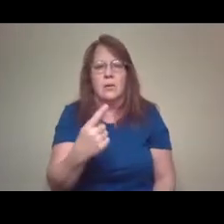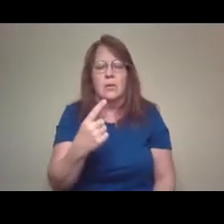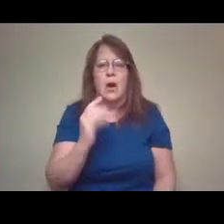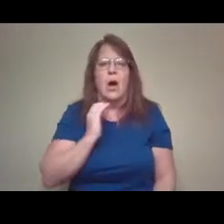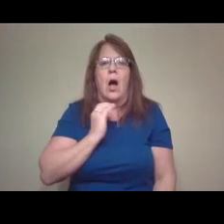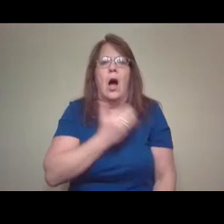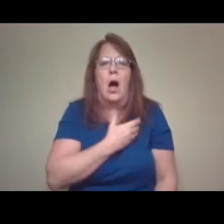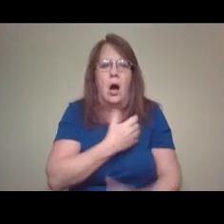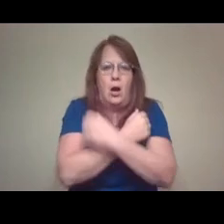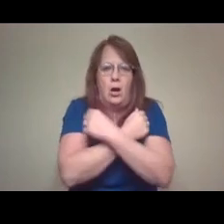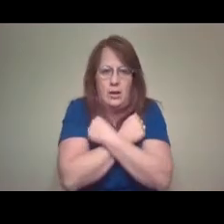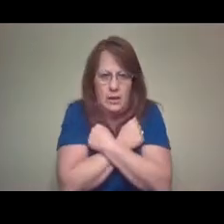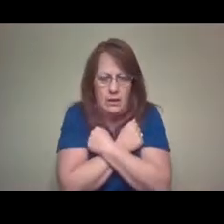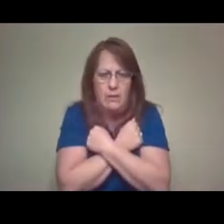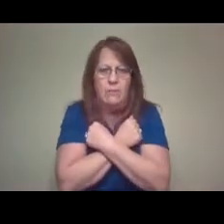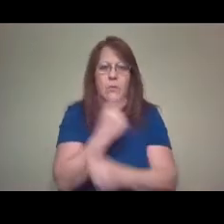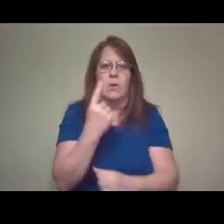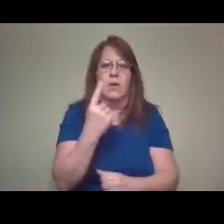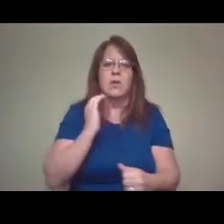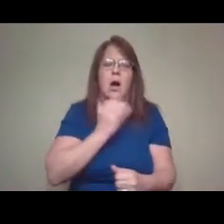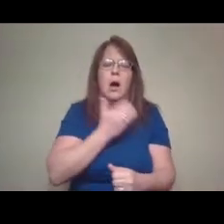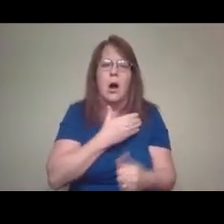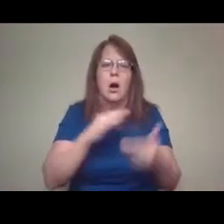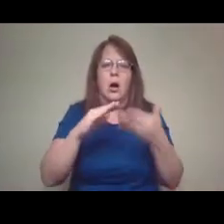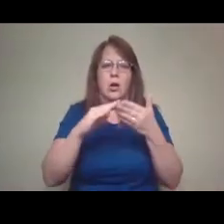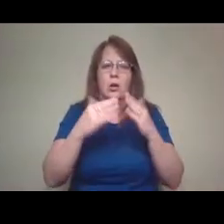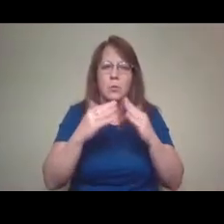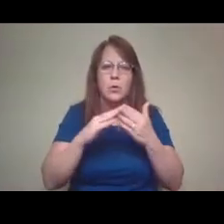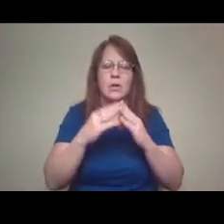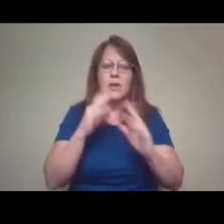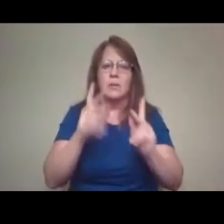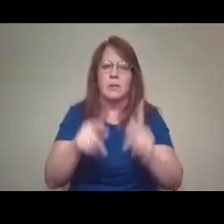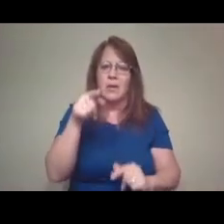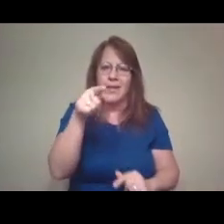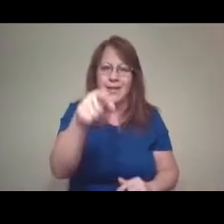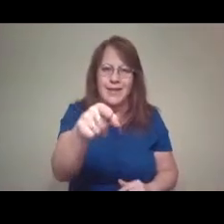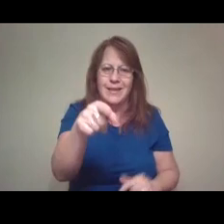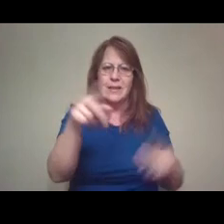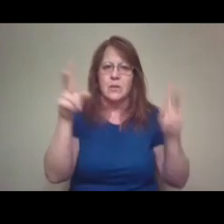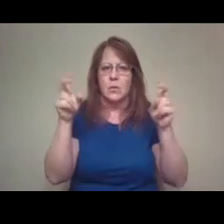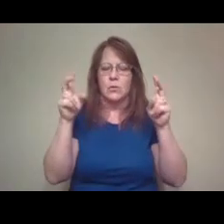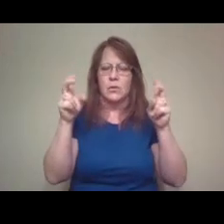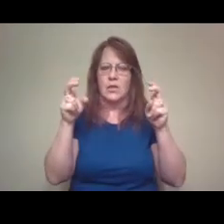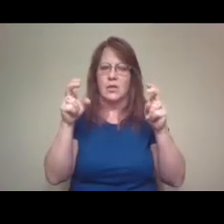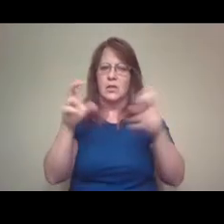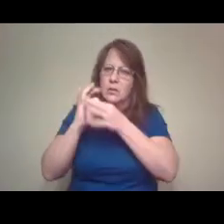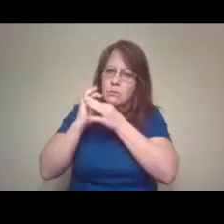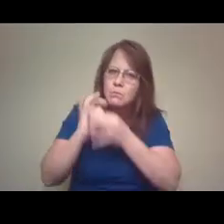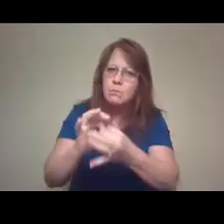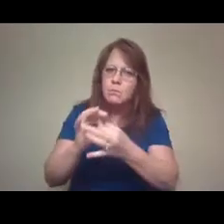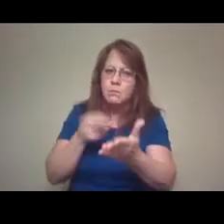our community members here in Colorado. And this is a quotation that I think really goes to the truth of that. And this quotation